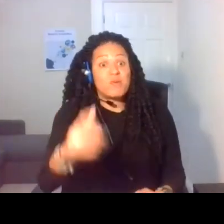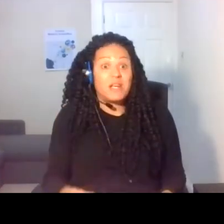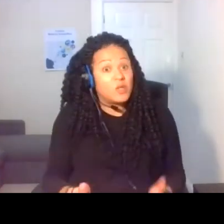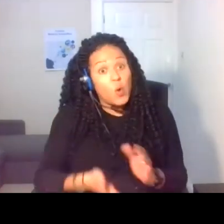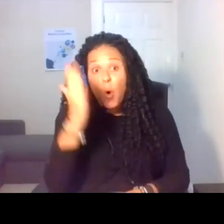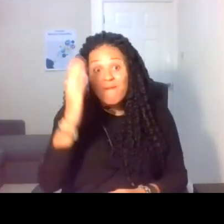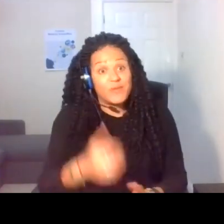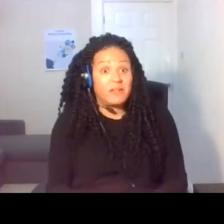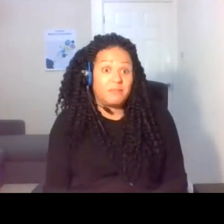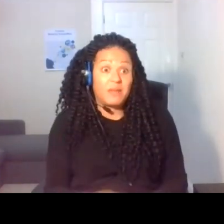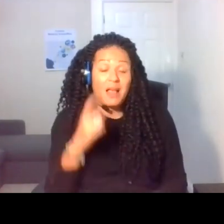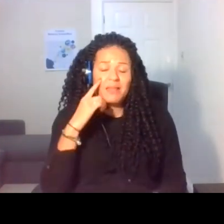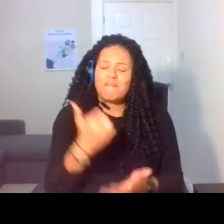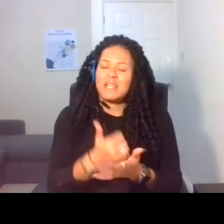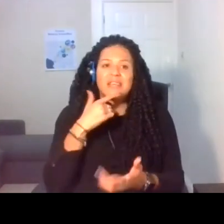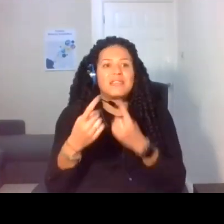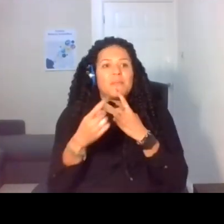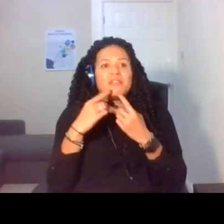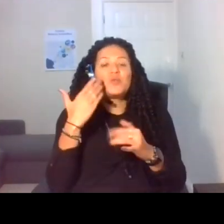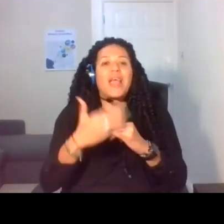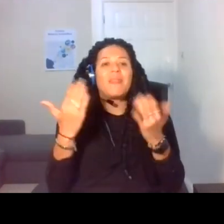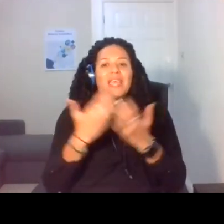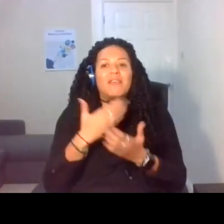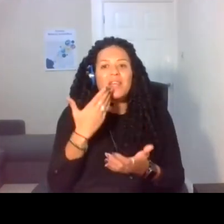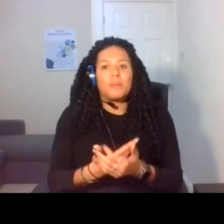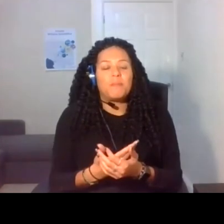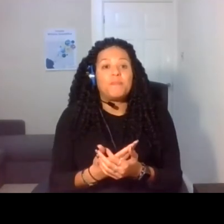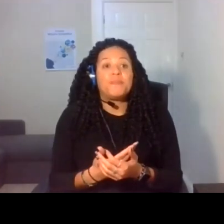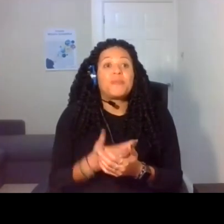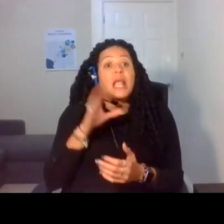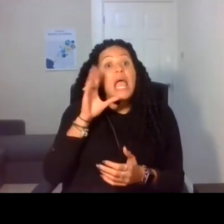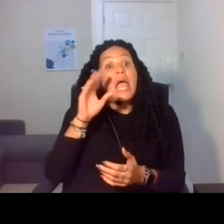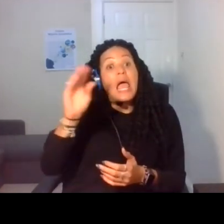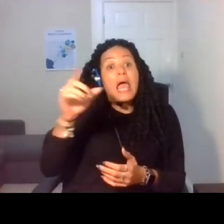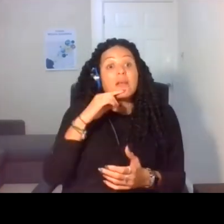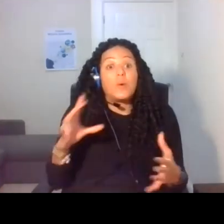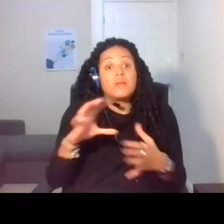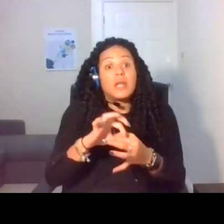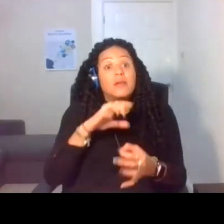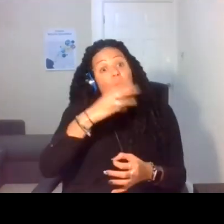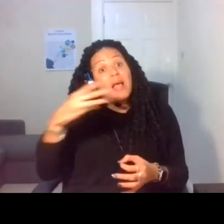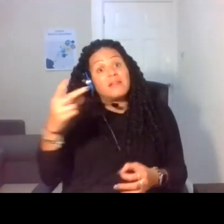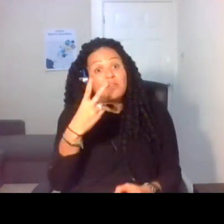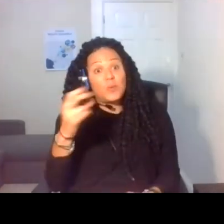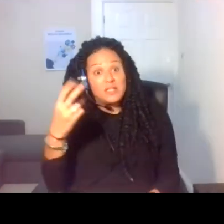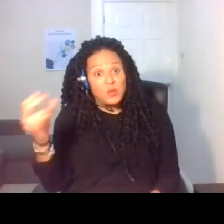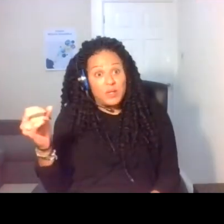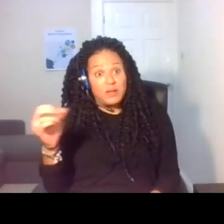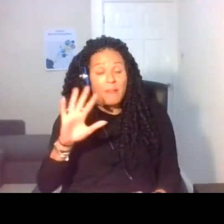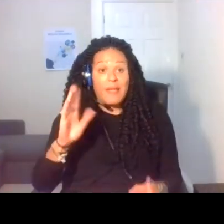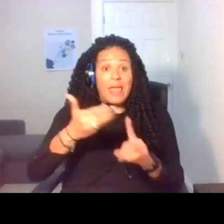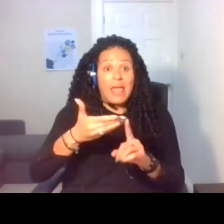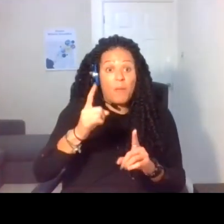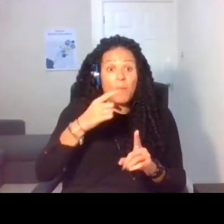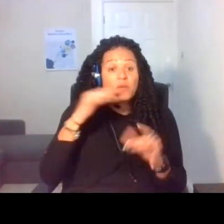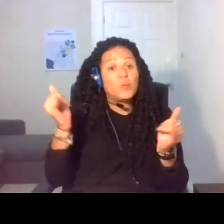fantastic message to end this evening on. So Echoes really ties in well to Essex 2020, the aim of which is to